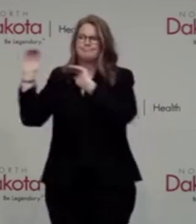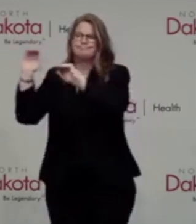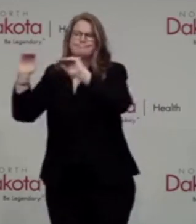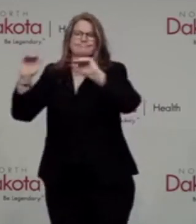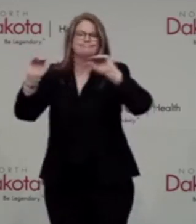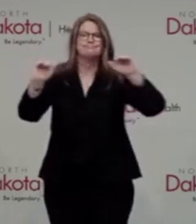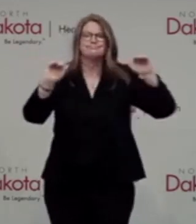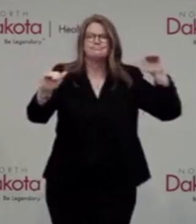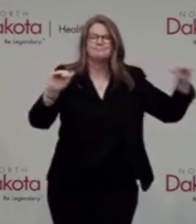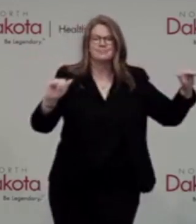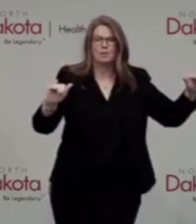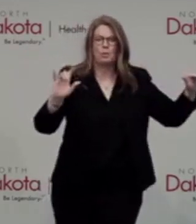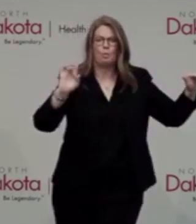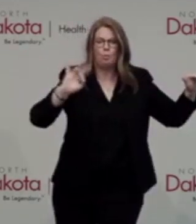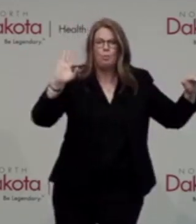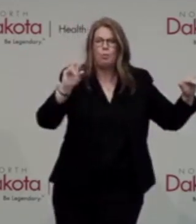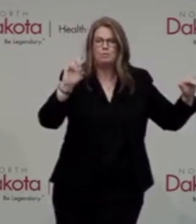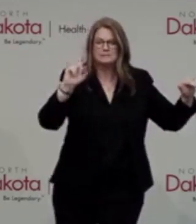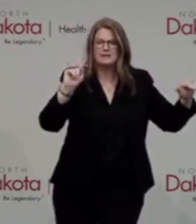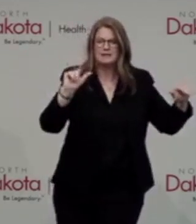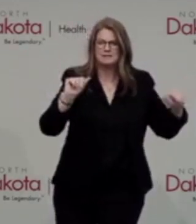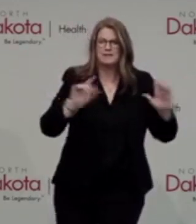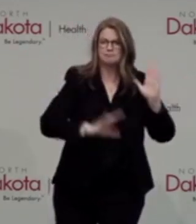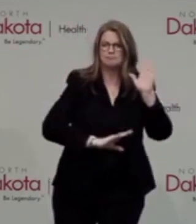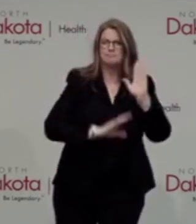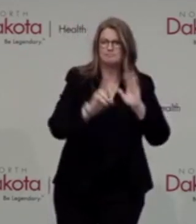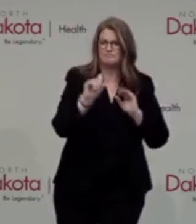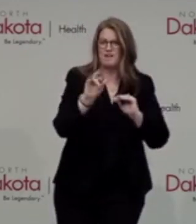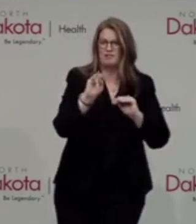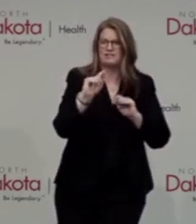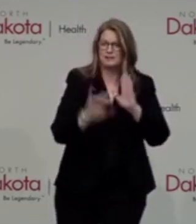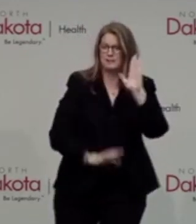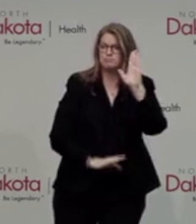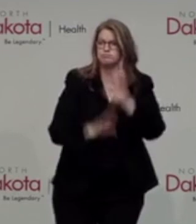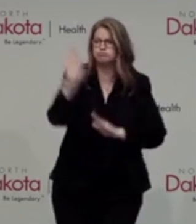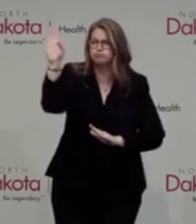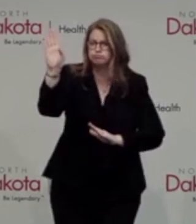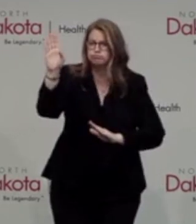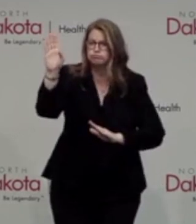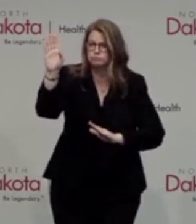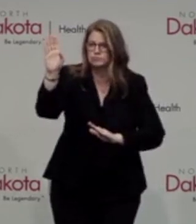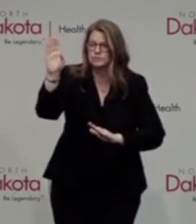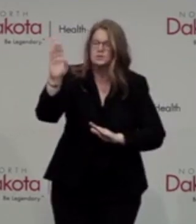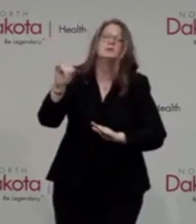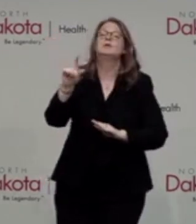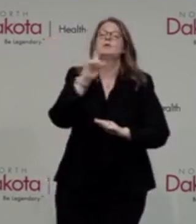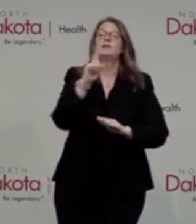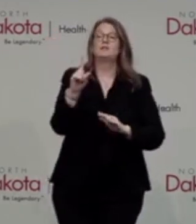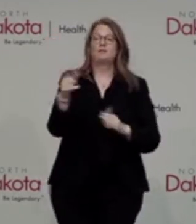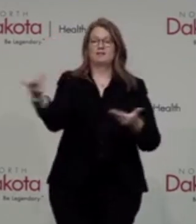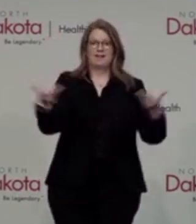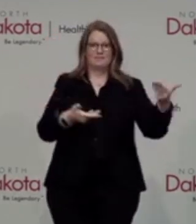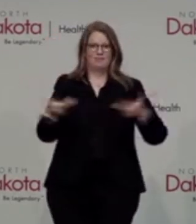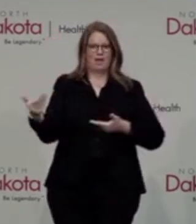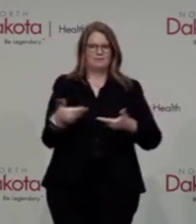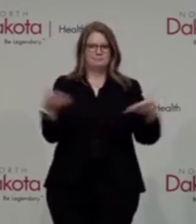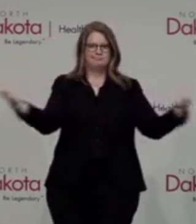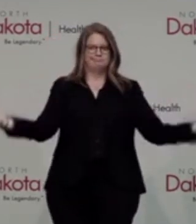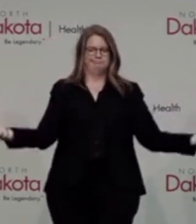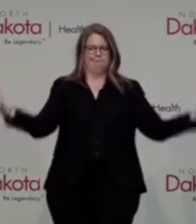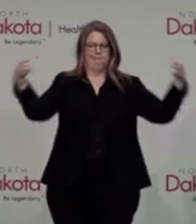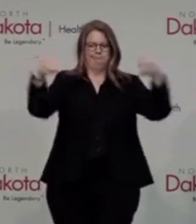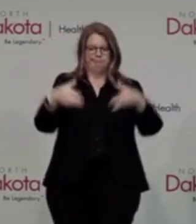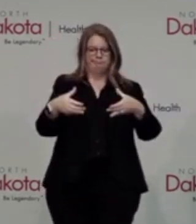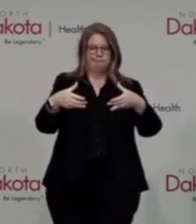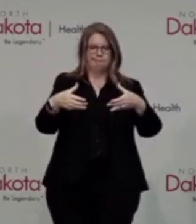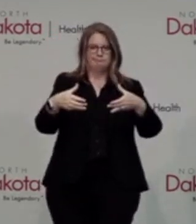the highly contagious Delta variant. And today we wanted to invite them all together to provide a statewide